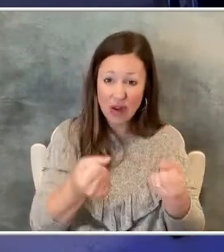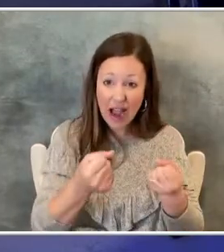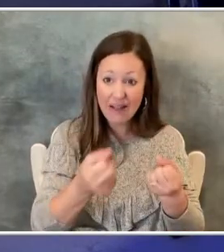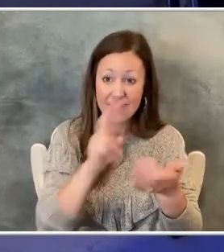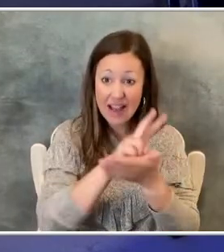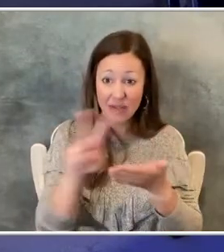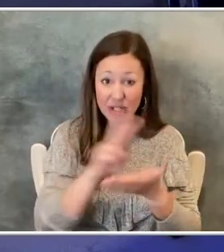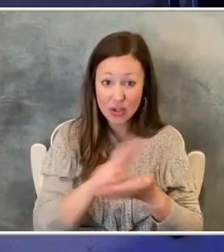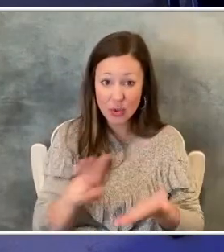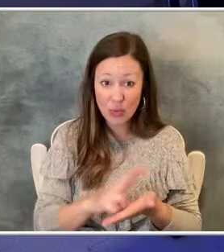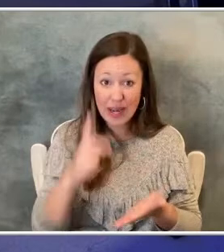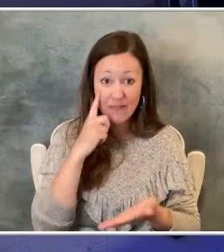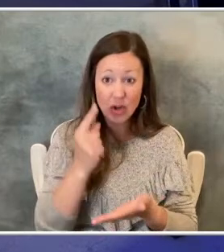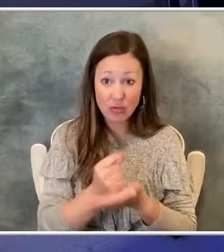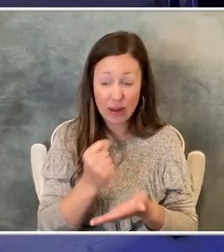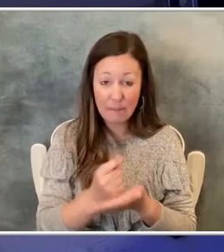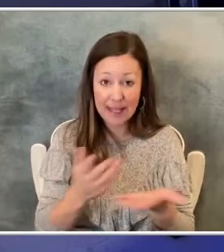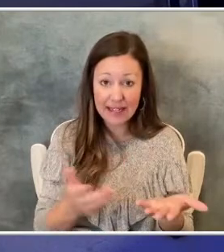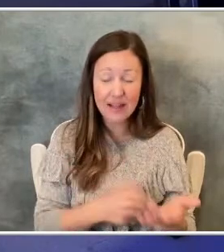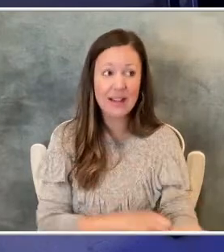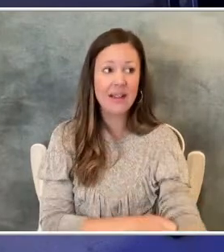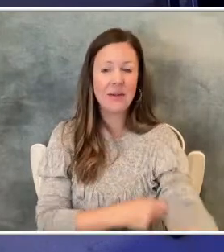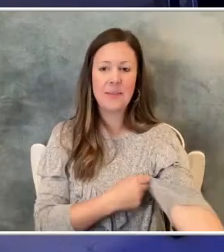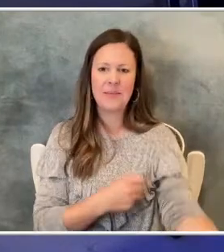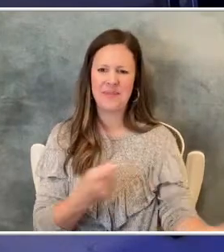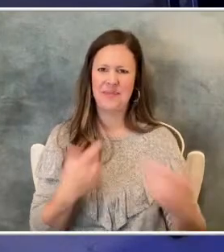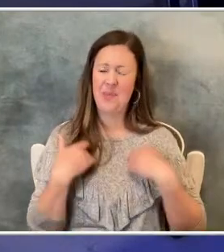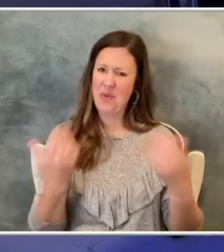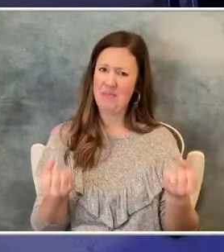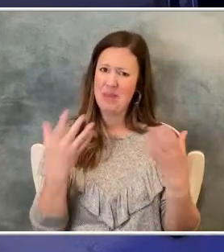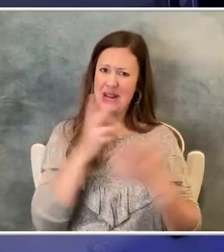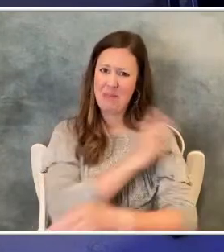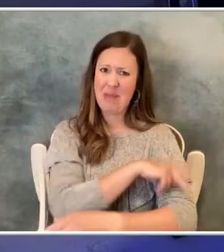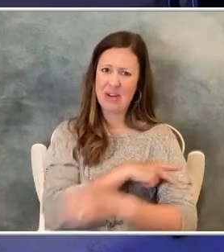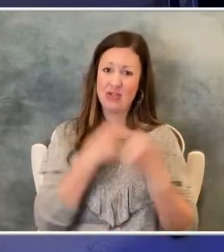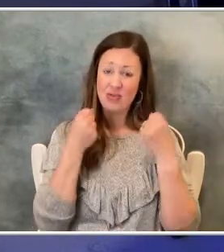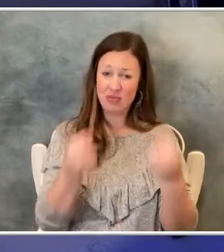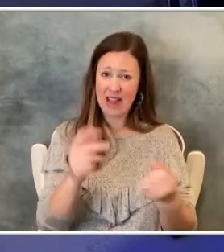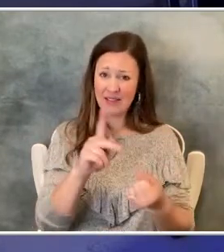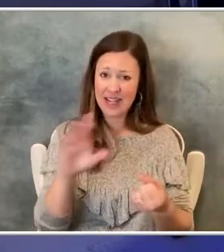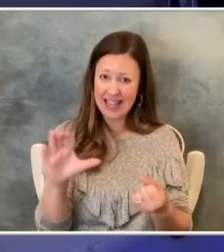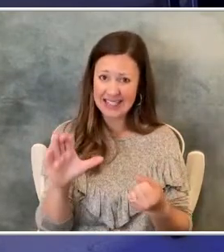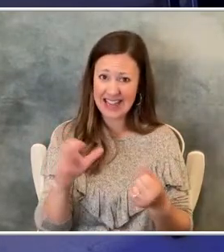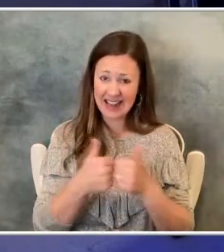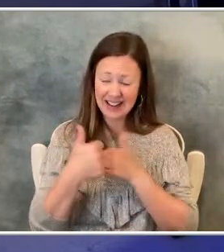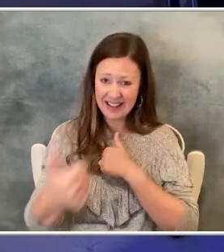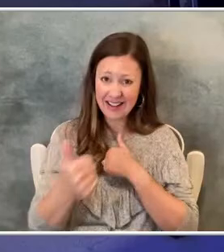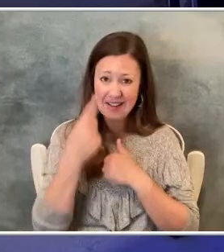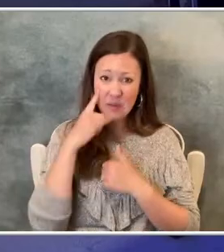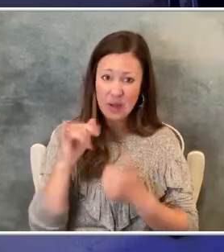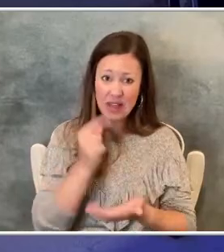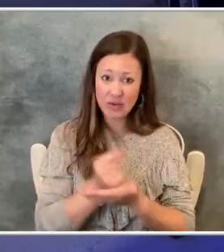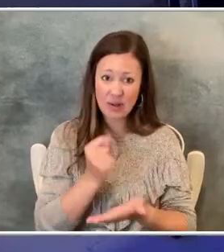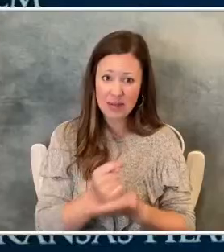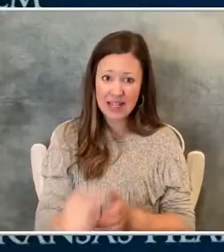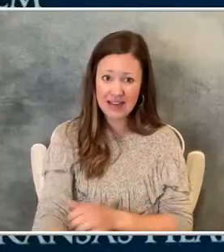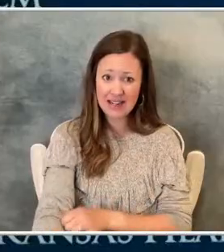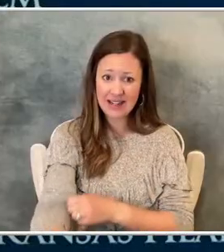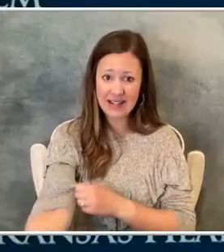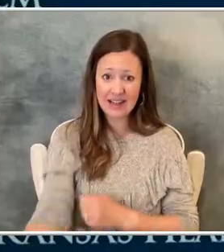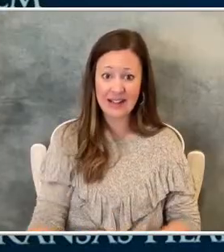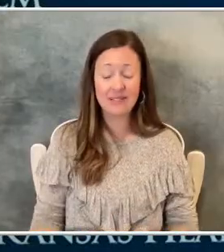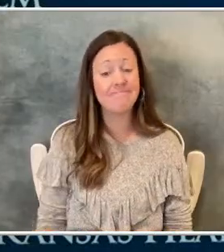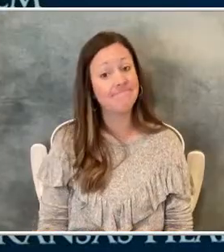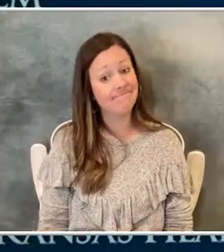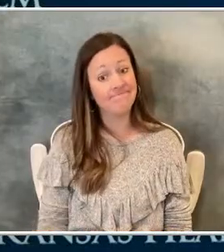for treatment. Do you have a lot of patients traveling to Kansas City to get this treatment? Unfortunately, yes, we